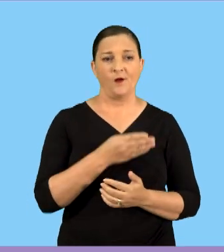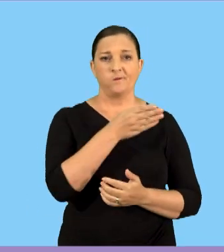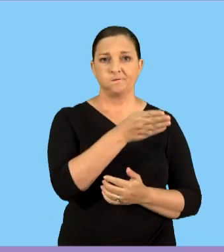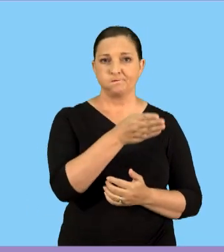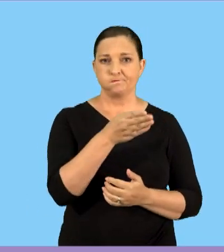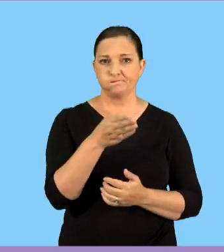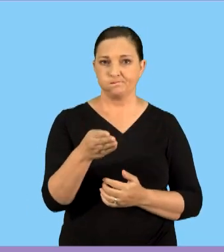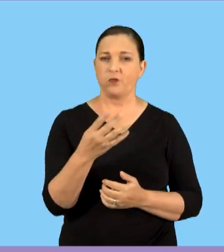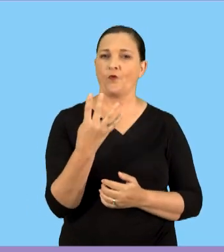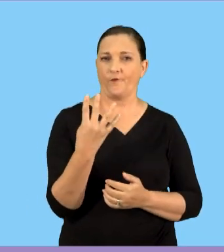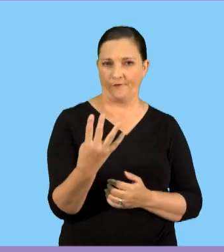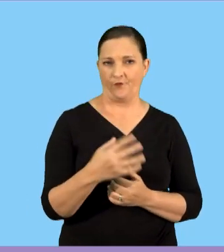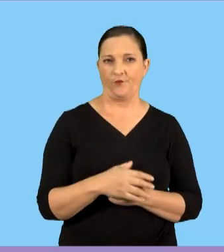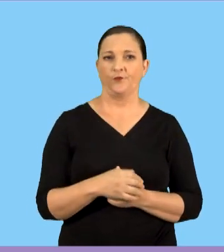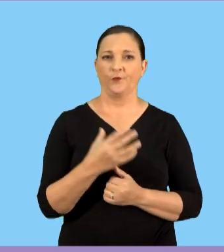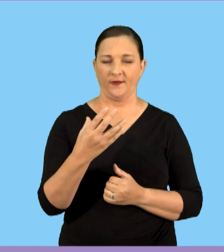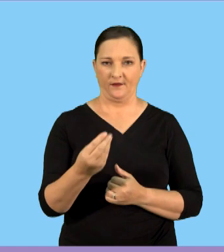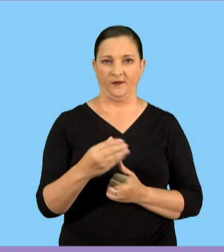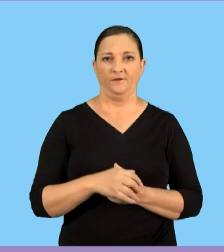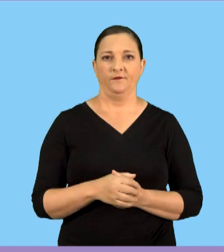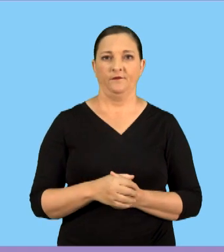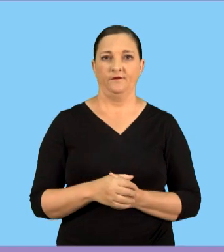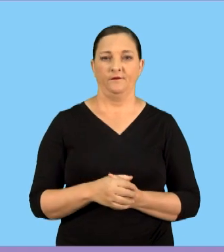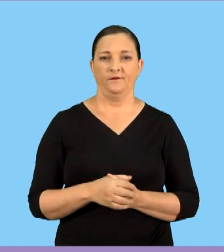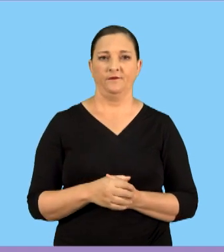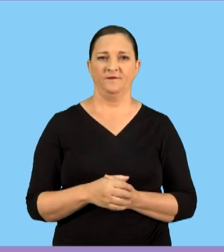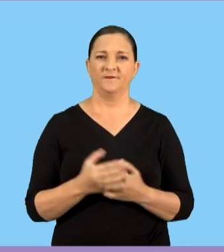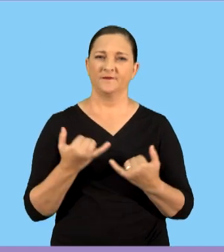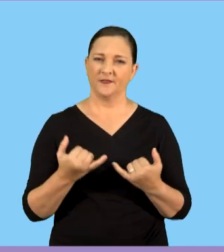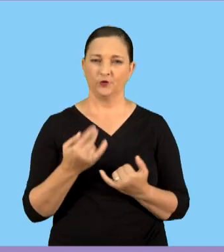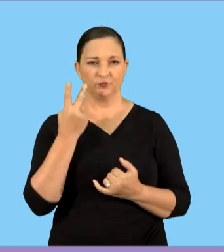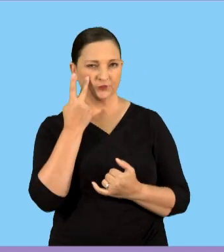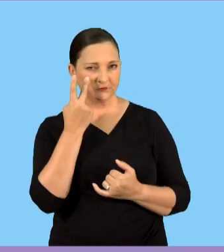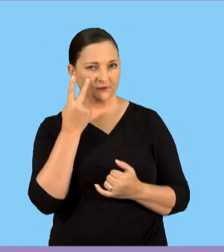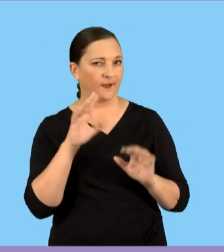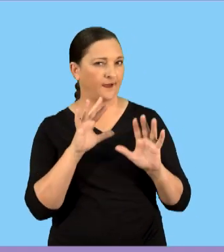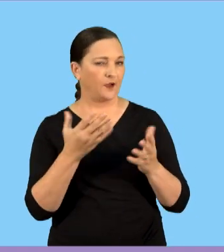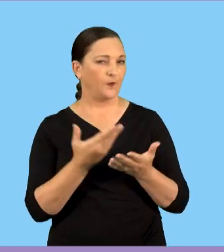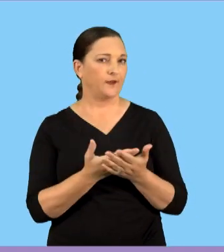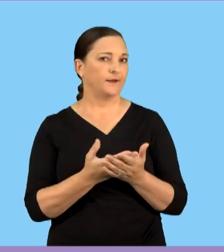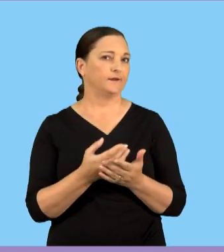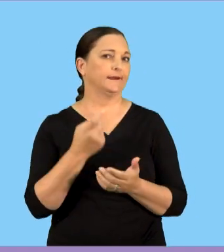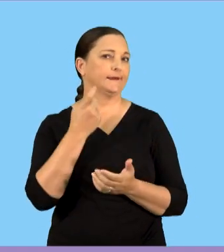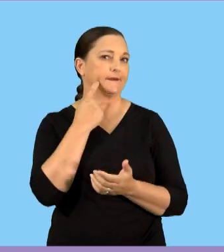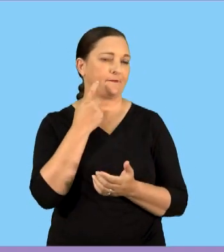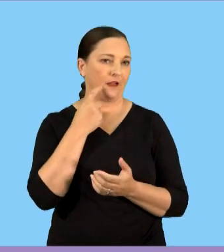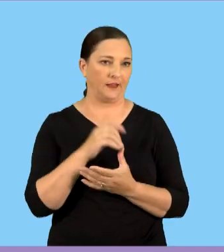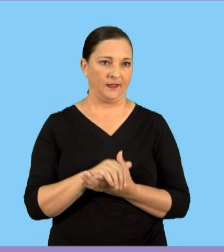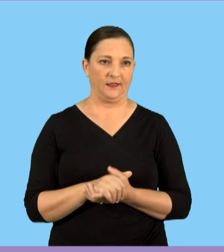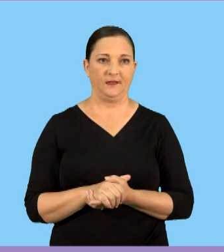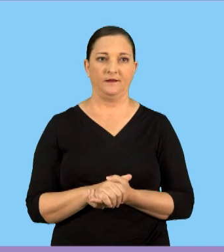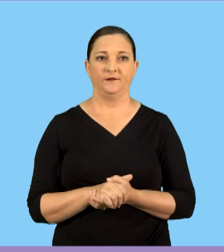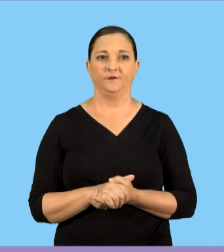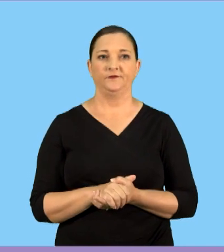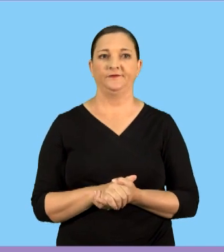4 terms. So those are 4 terms. But let's quickly simplify it and then